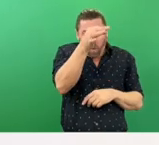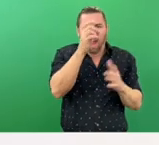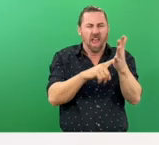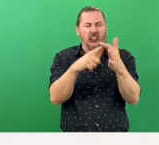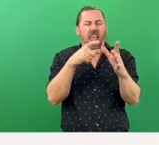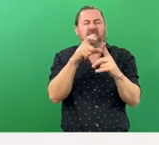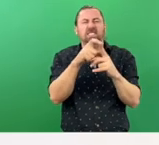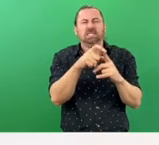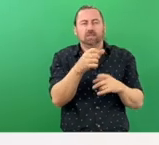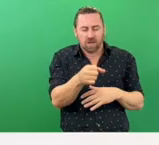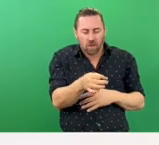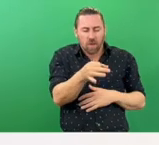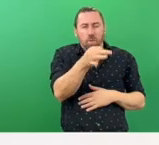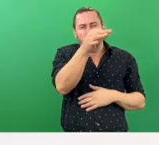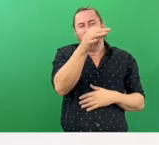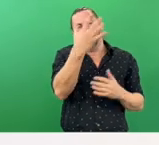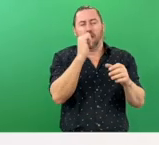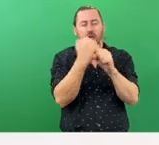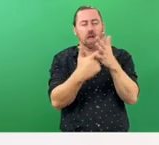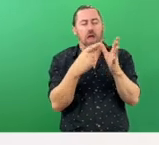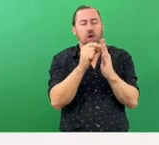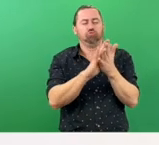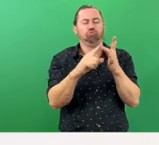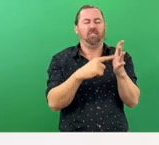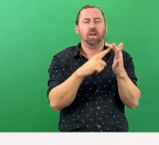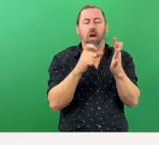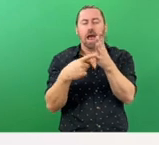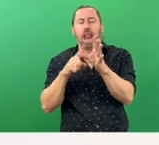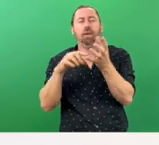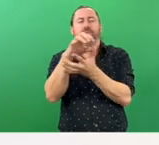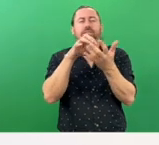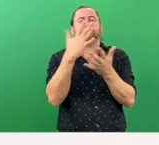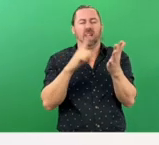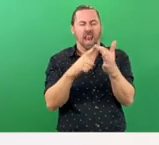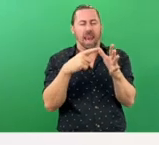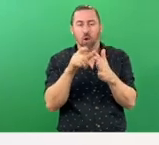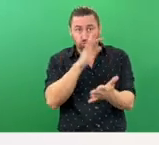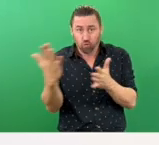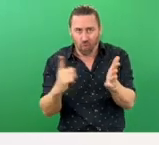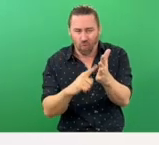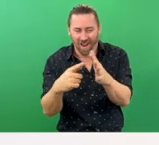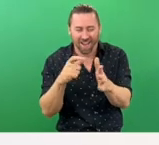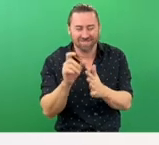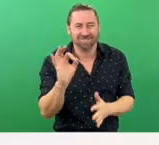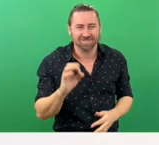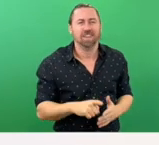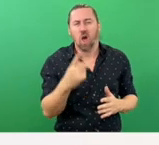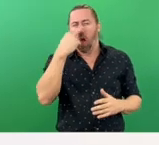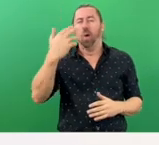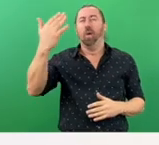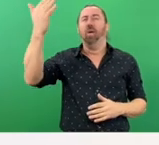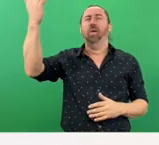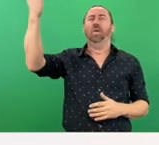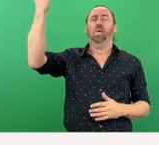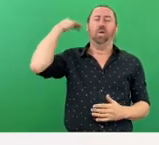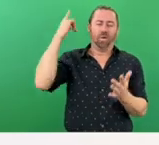cylinder, and I say lead is the colloquial term for the graphite and clay core of this. Of course, there is no lead in it. That's a reference to old